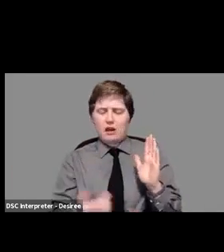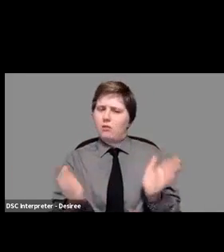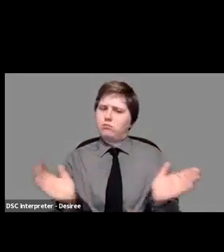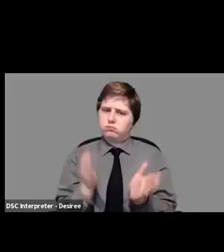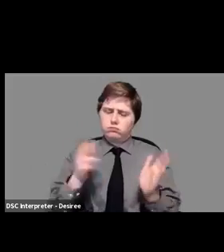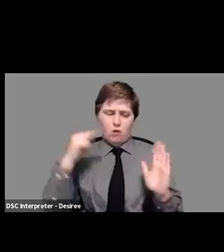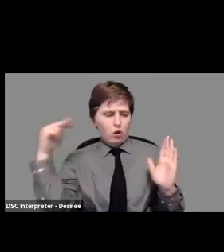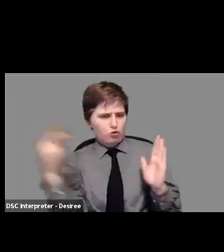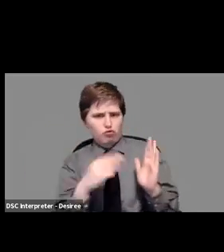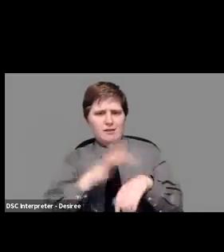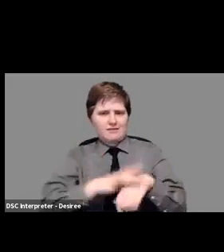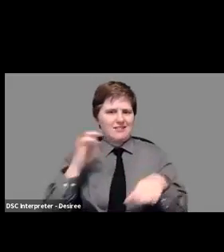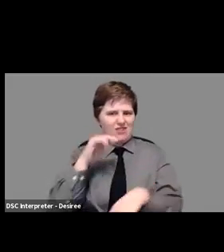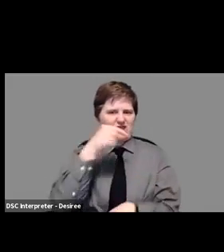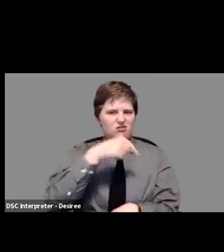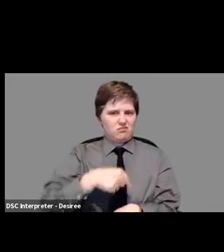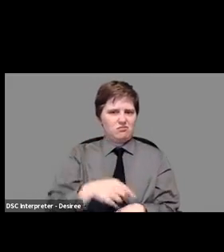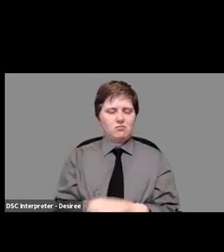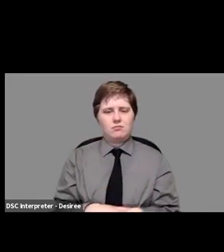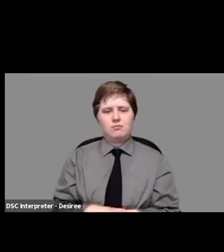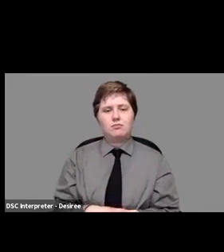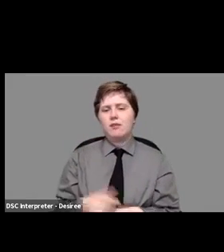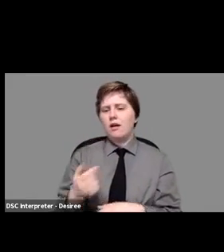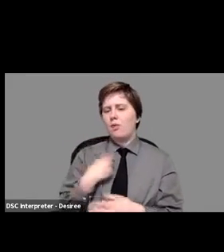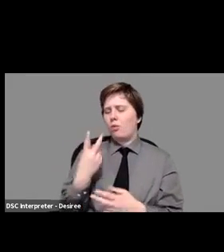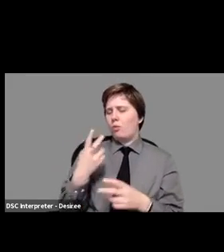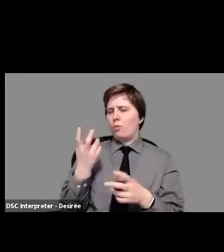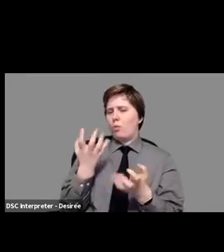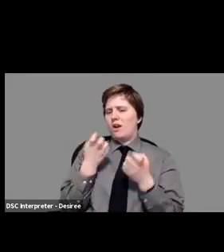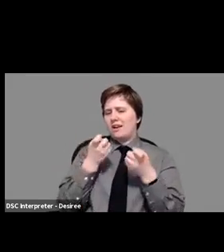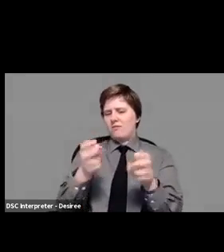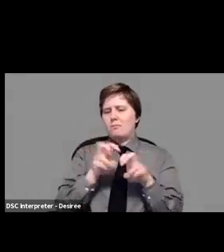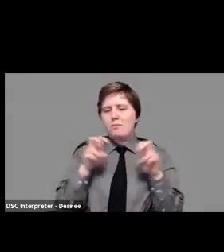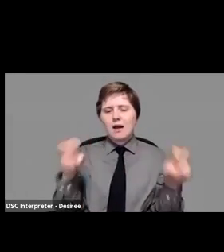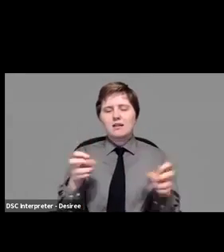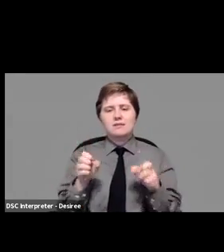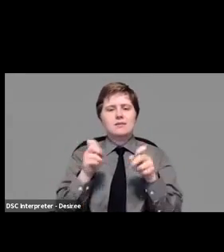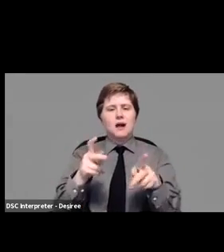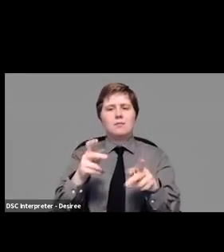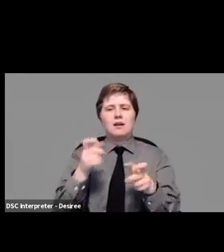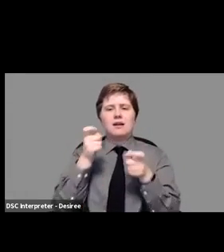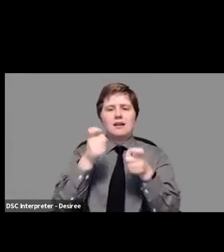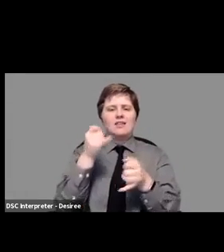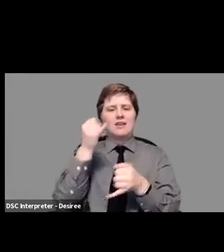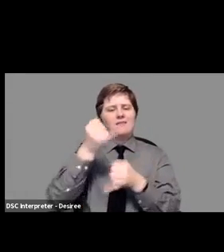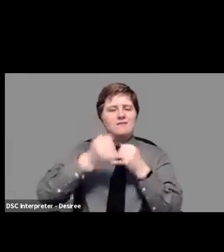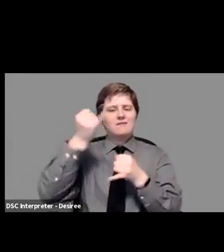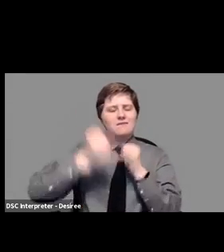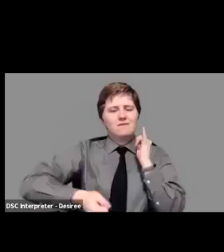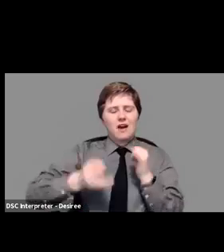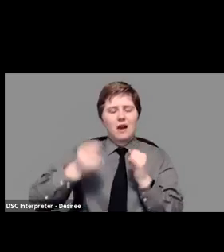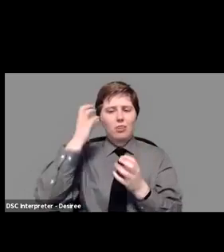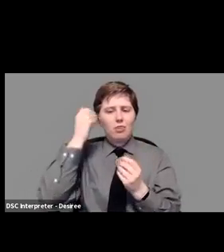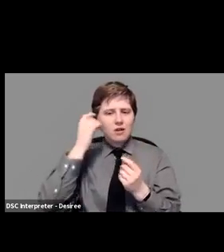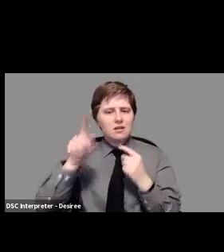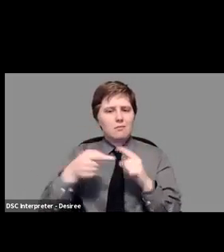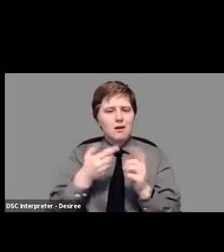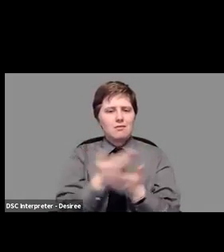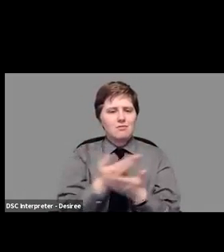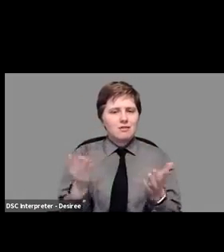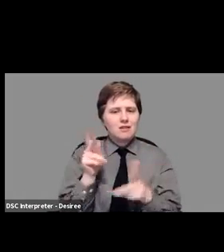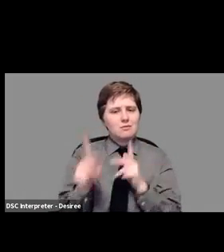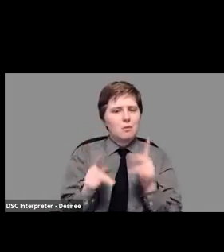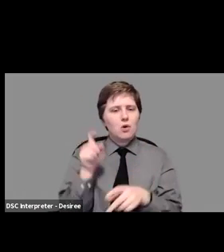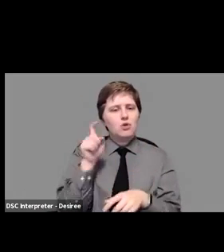advantage of that. I want to give panelists here an opportunity to kind of give their final thoughts on things that people